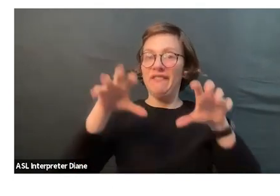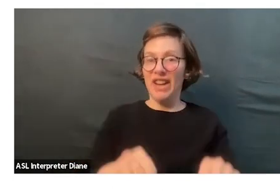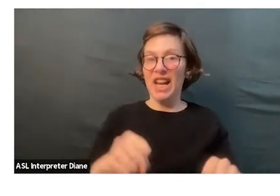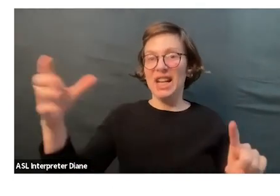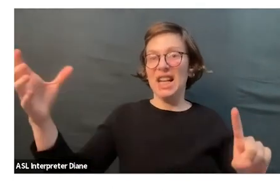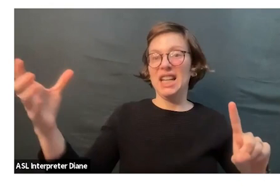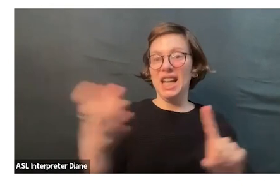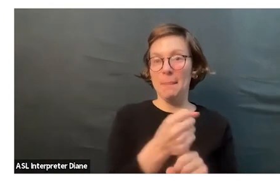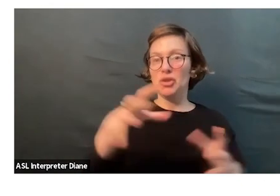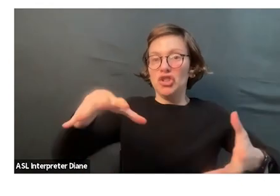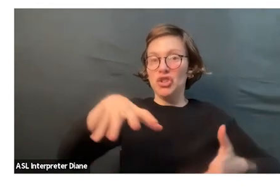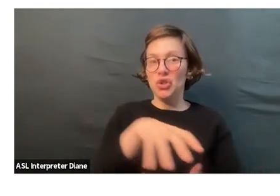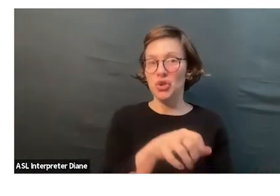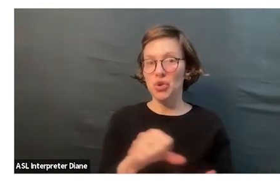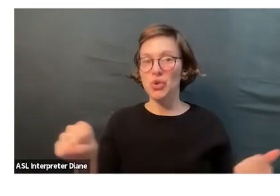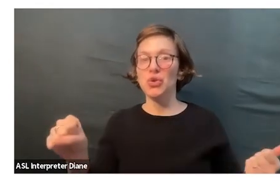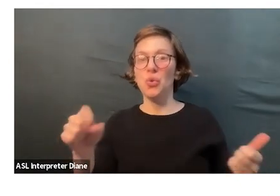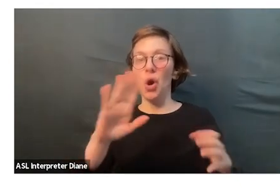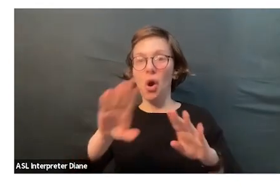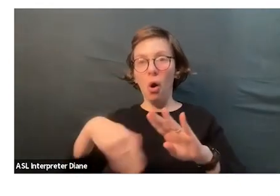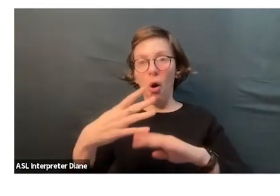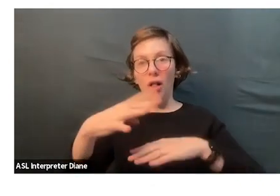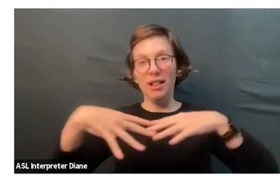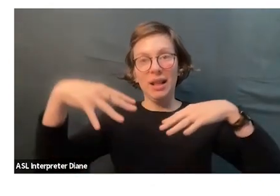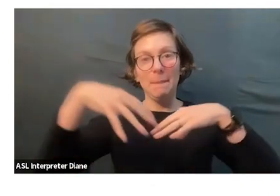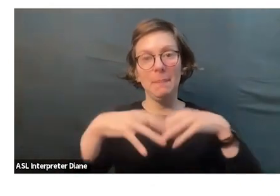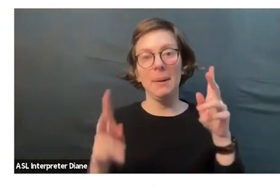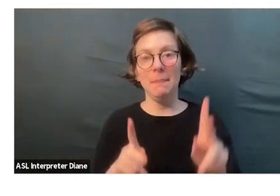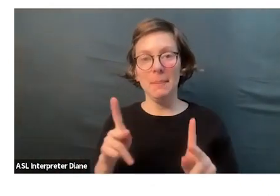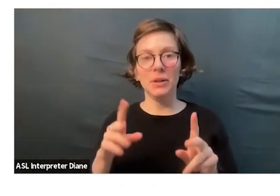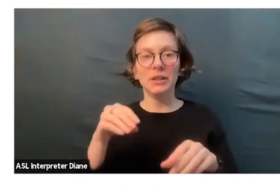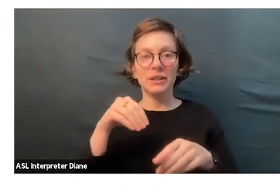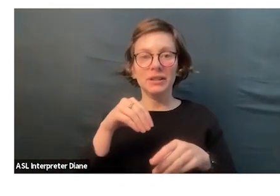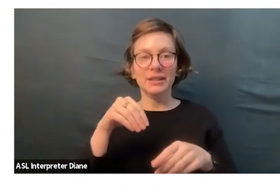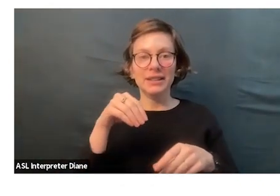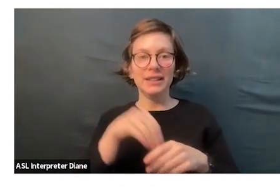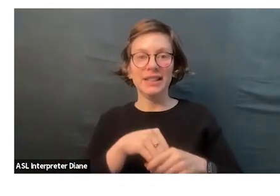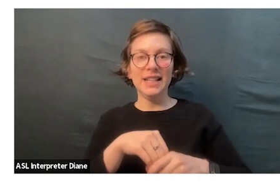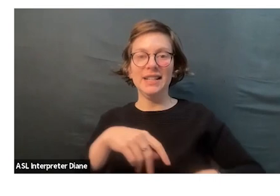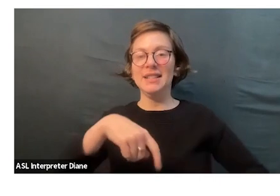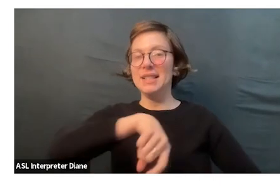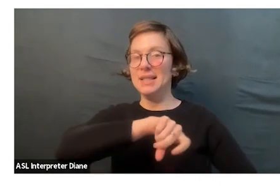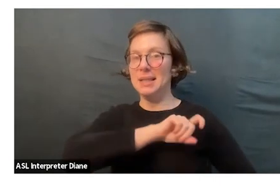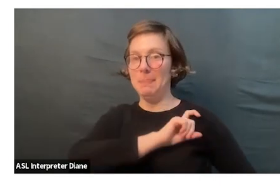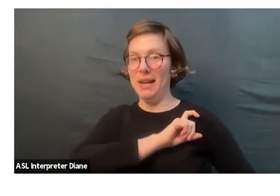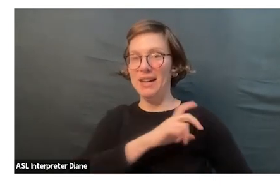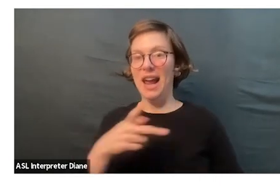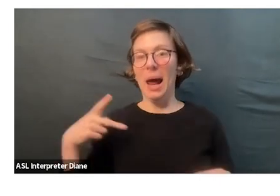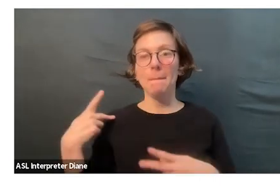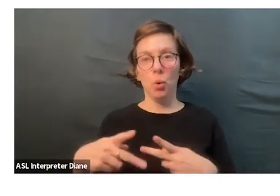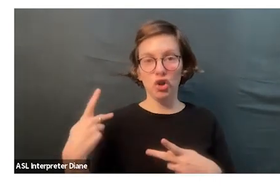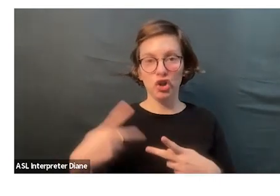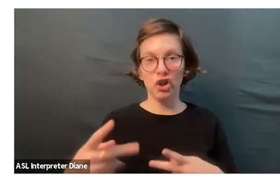their persons to perpetual slavery, and to apply and appropriate, key words, appropriate, to himself and